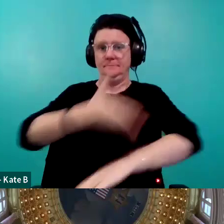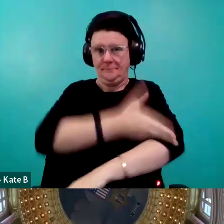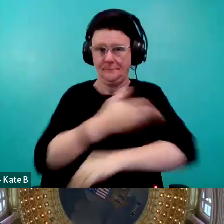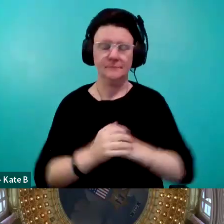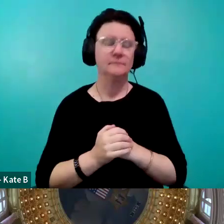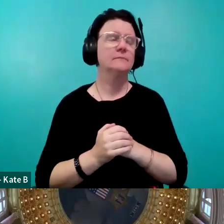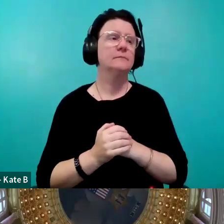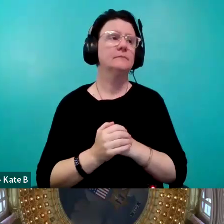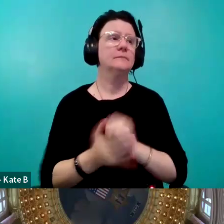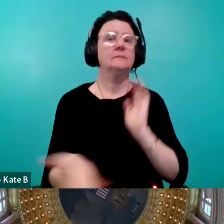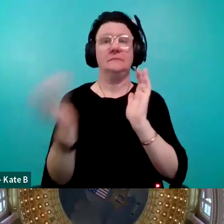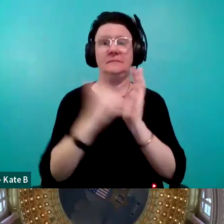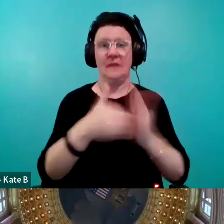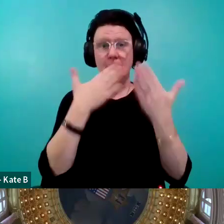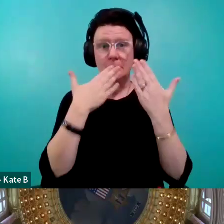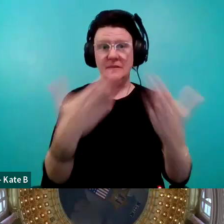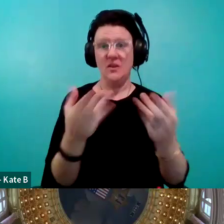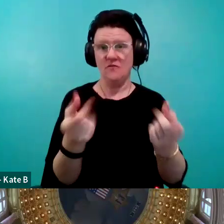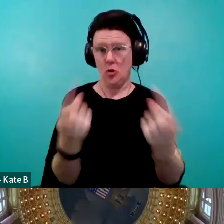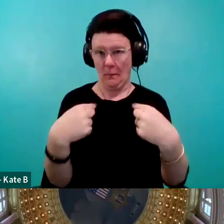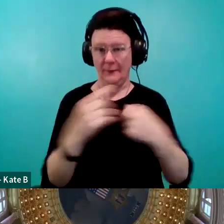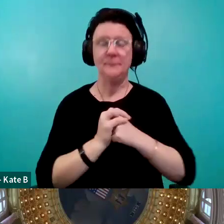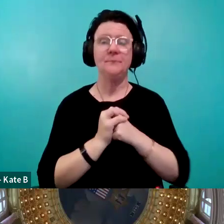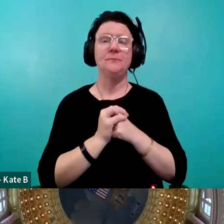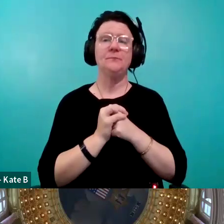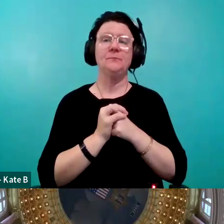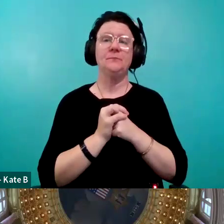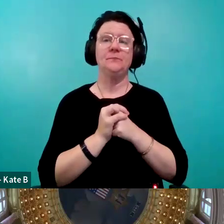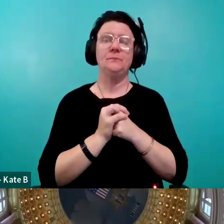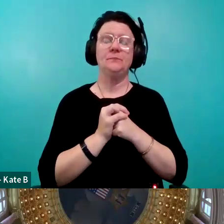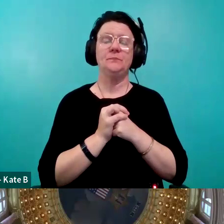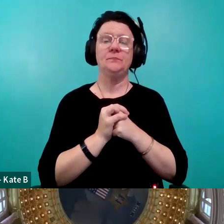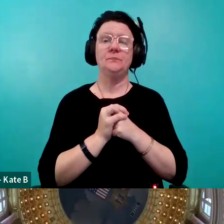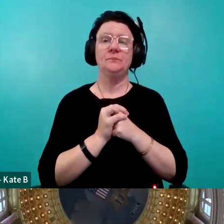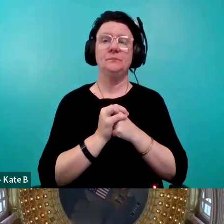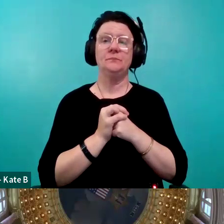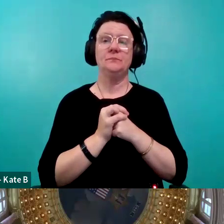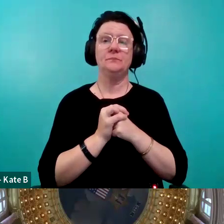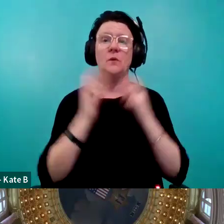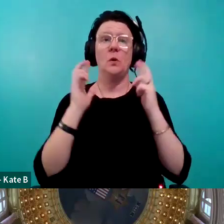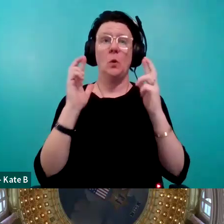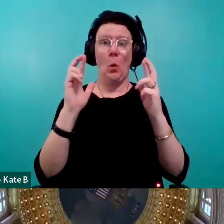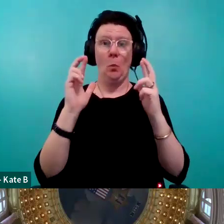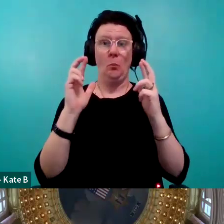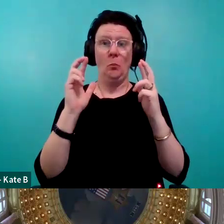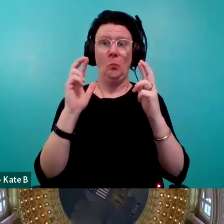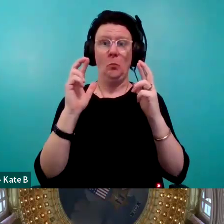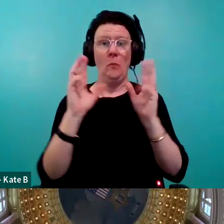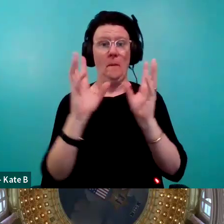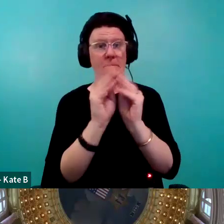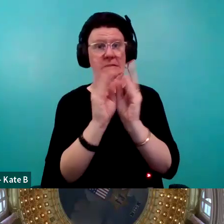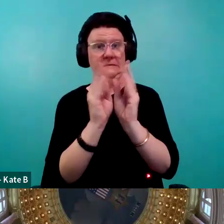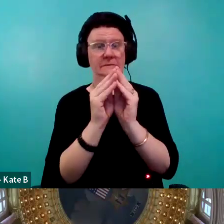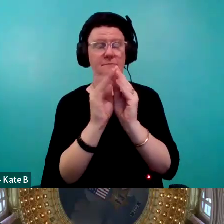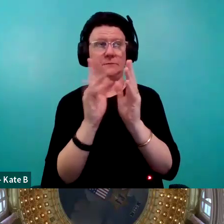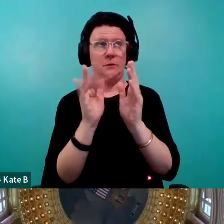again, I want to welcome everybody for attending today. I hope you guys find this meeting very,